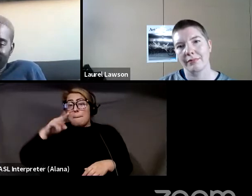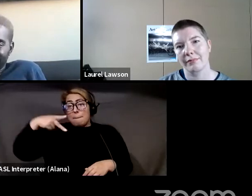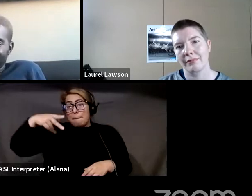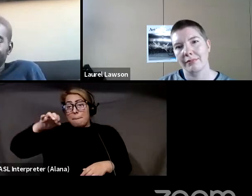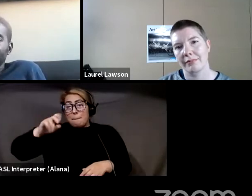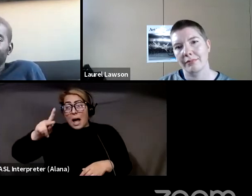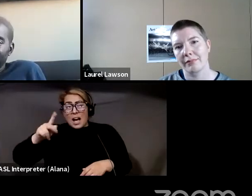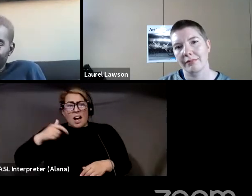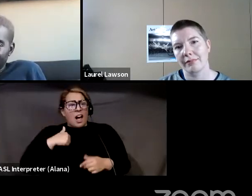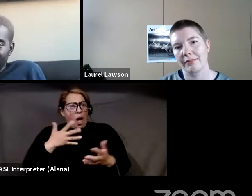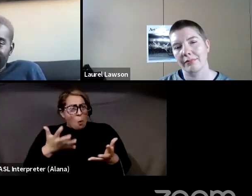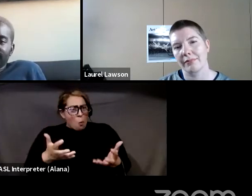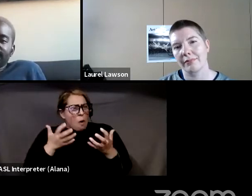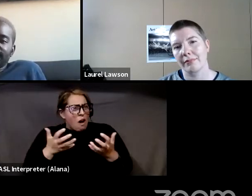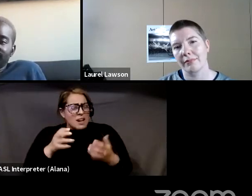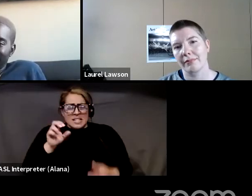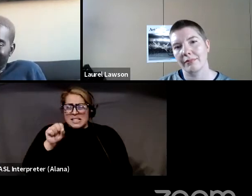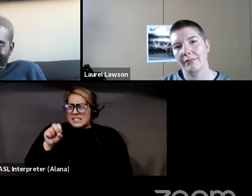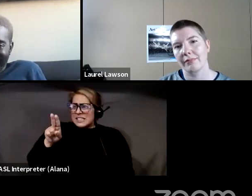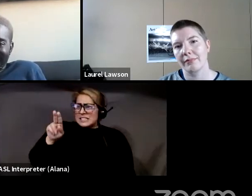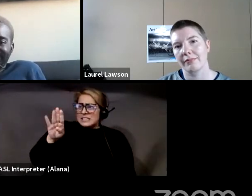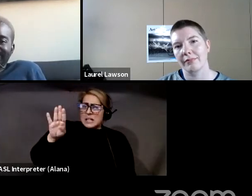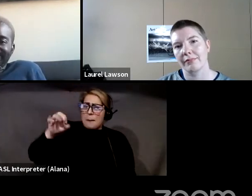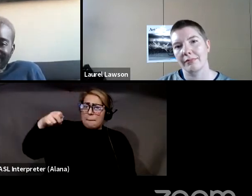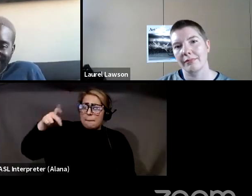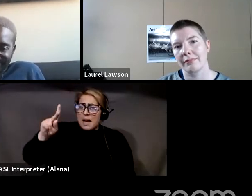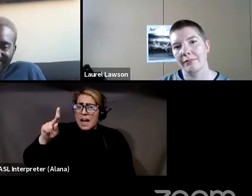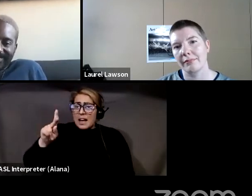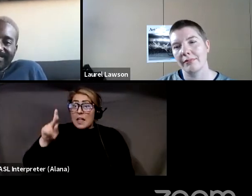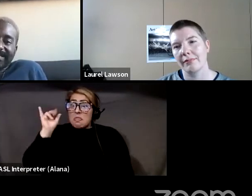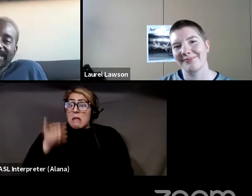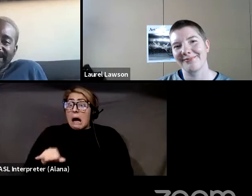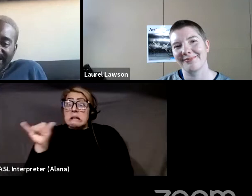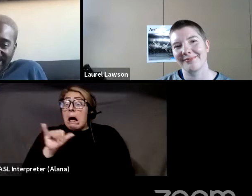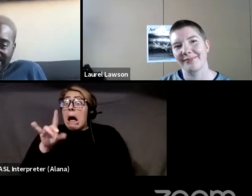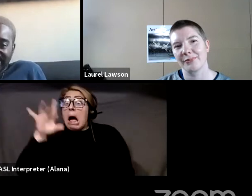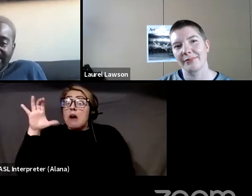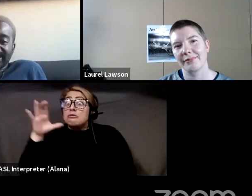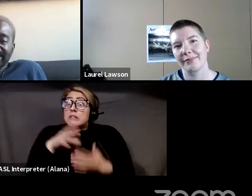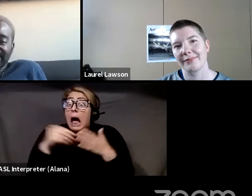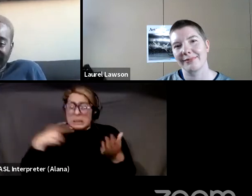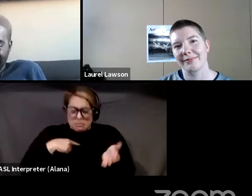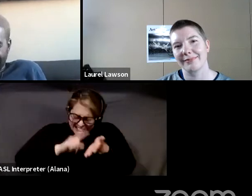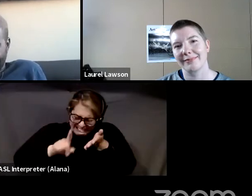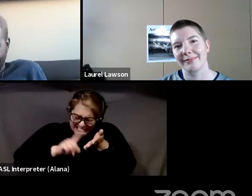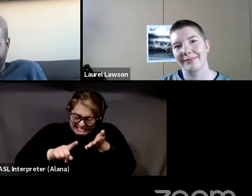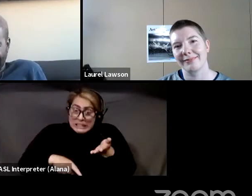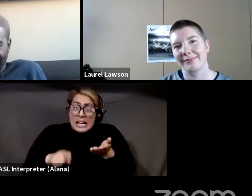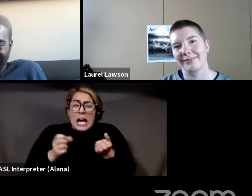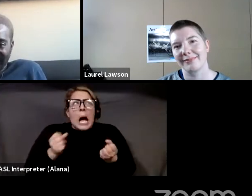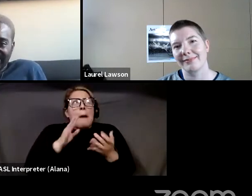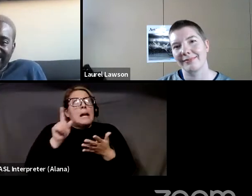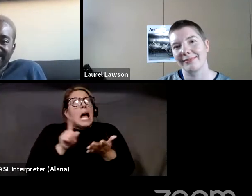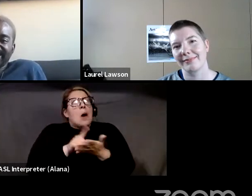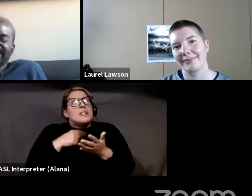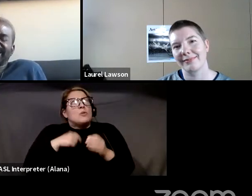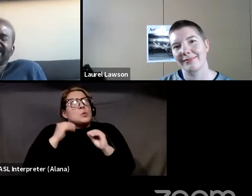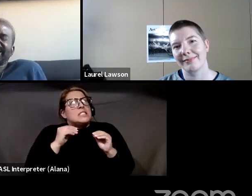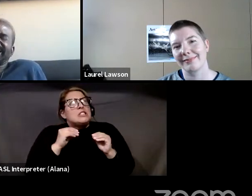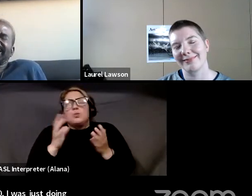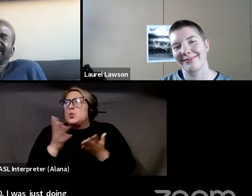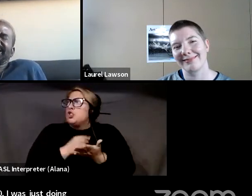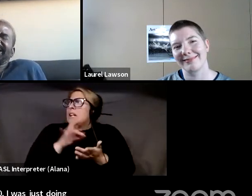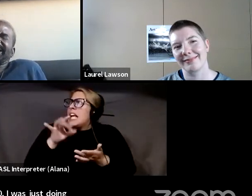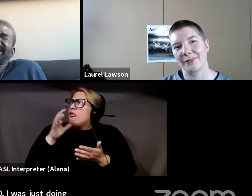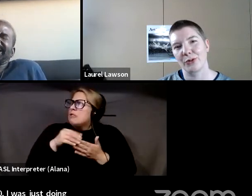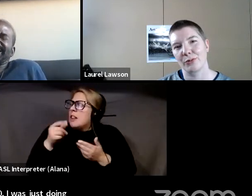the sub, like everybody, you know, those things are like $800. I've been doing the research. I'm like, how many hours do I need to teach, right?